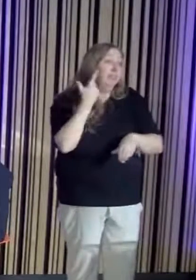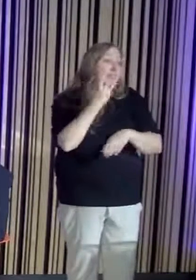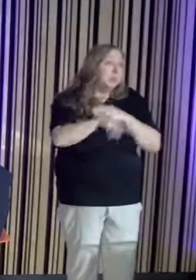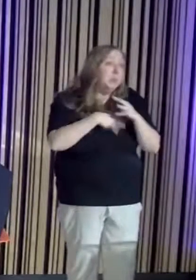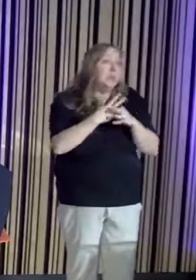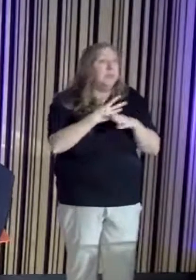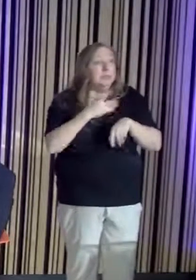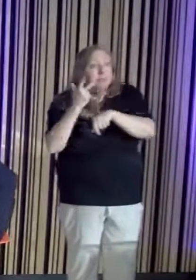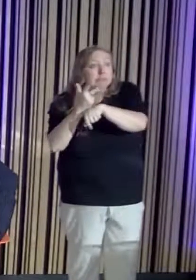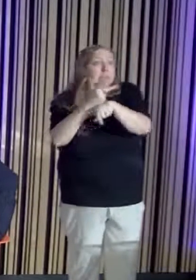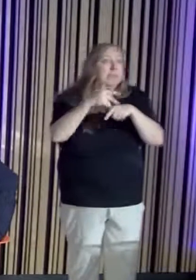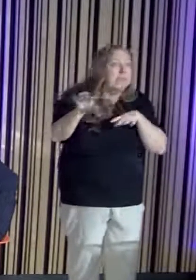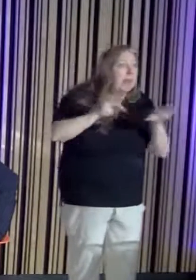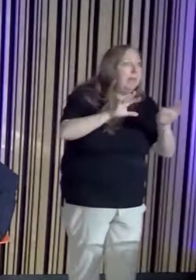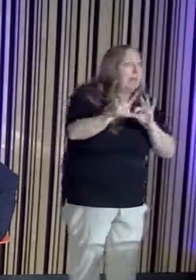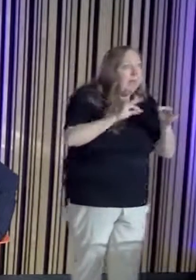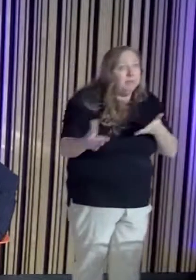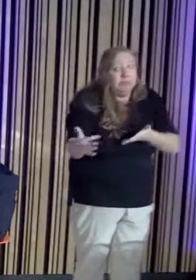something we don't see